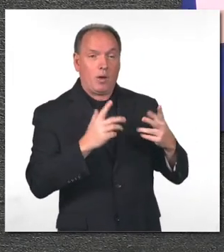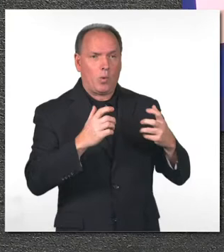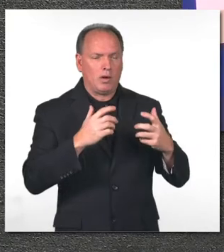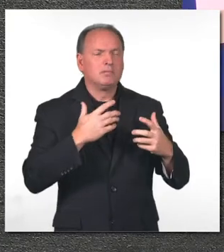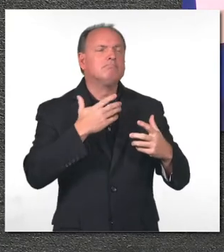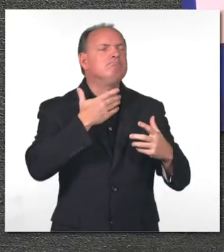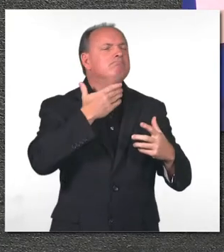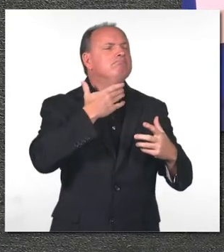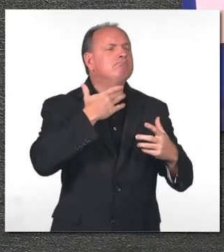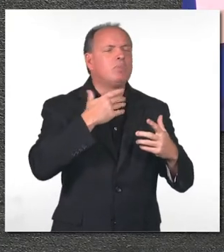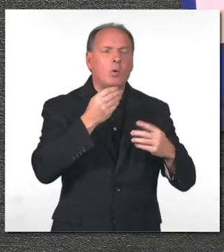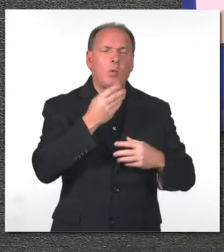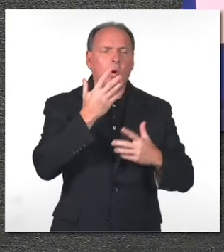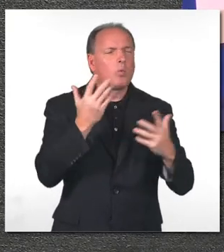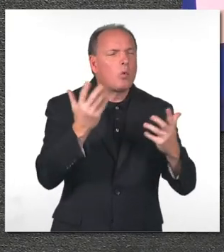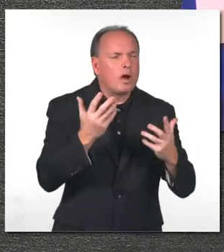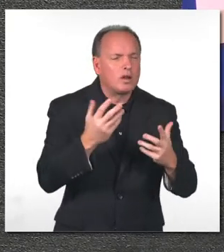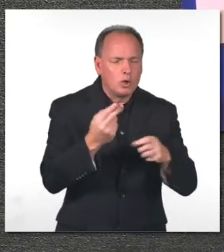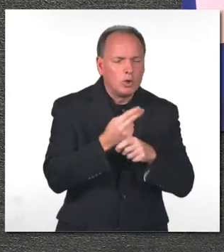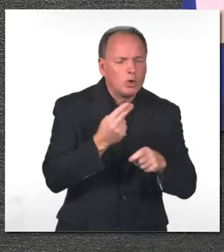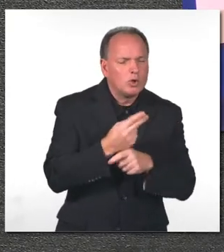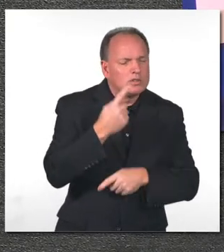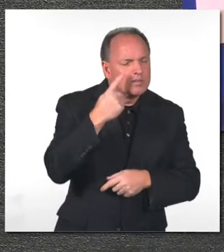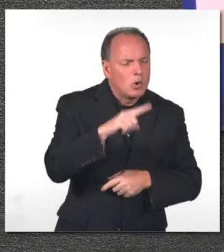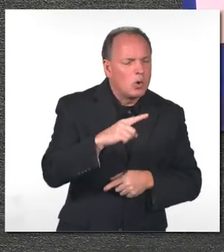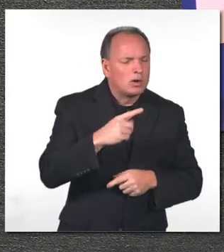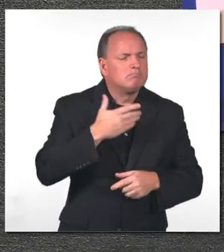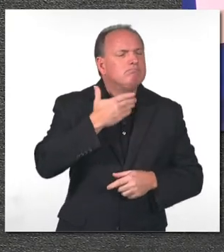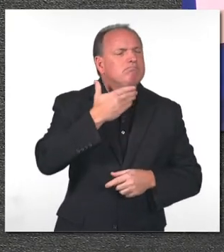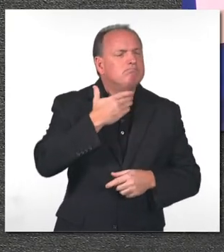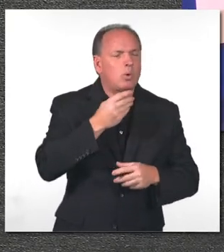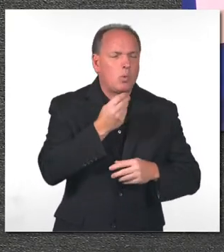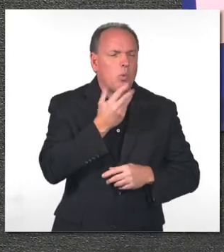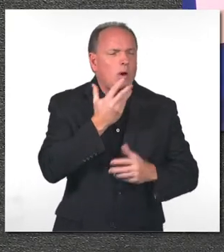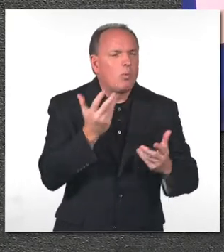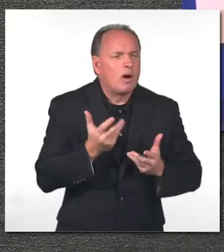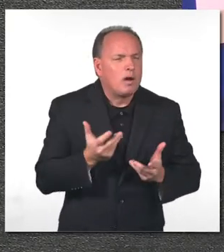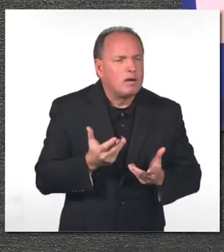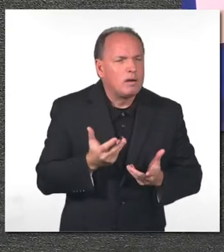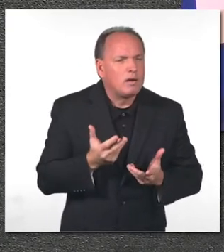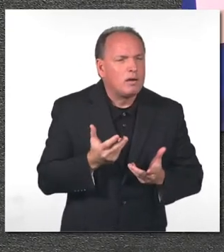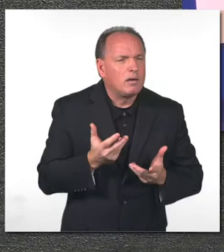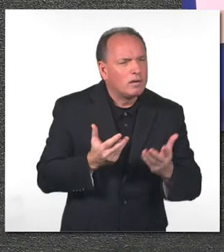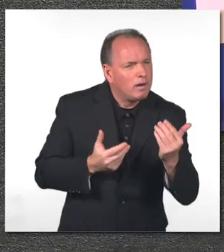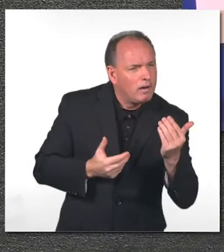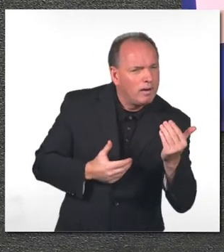neck warm so can you think of anything that would be good to wear to keep your neck warm?